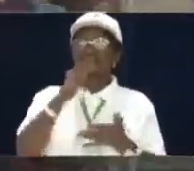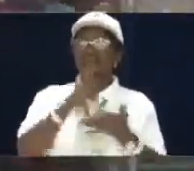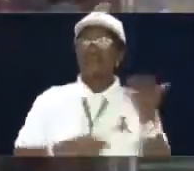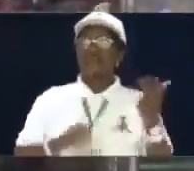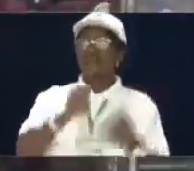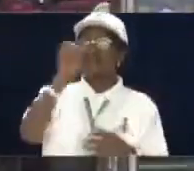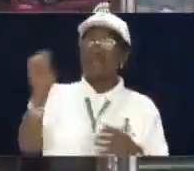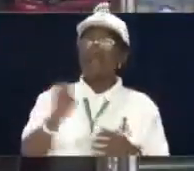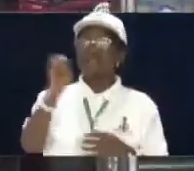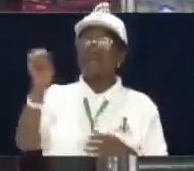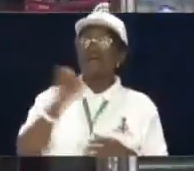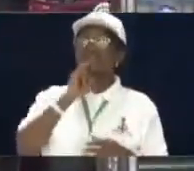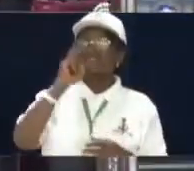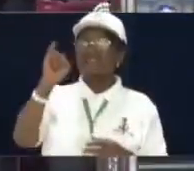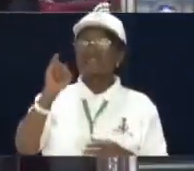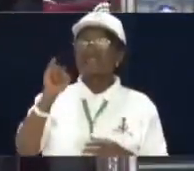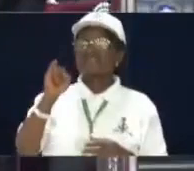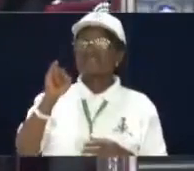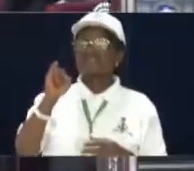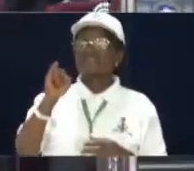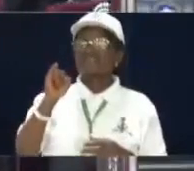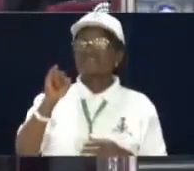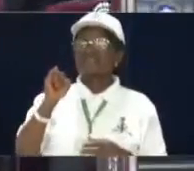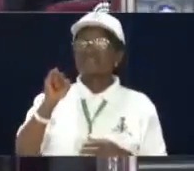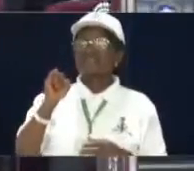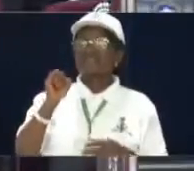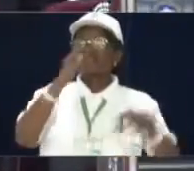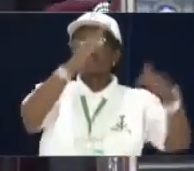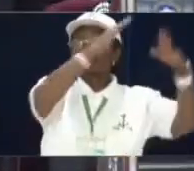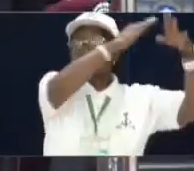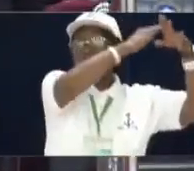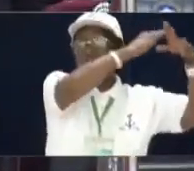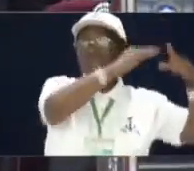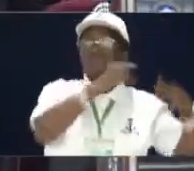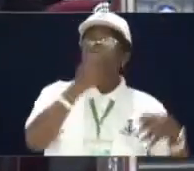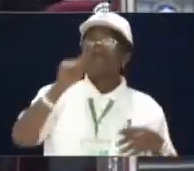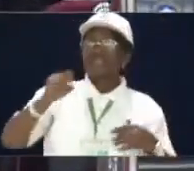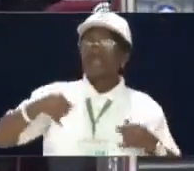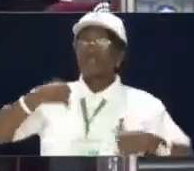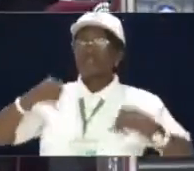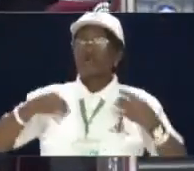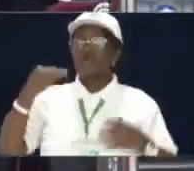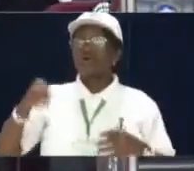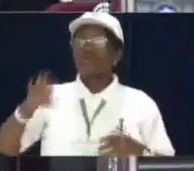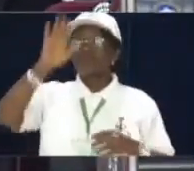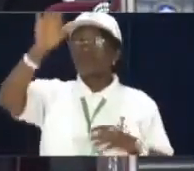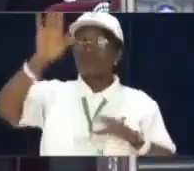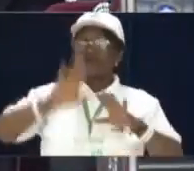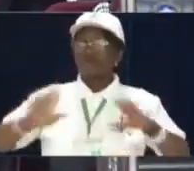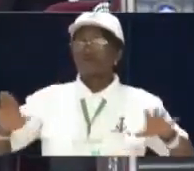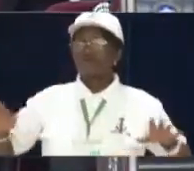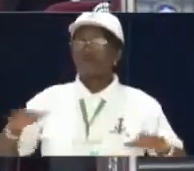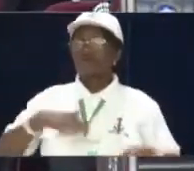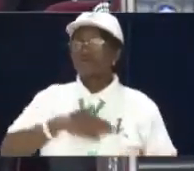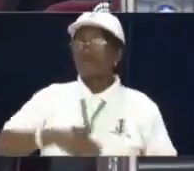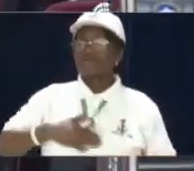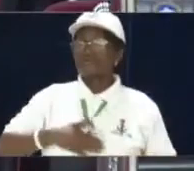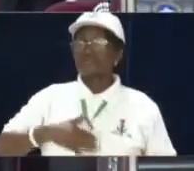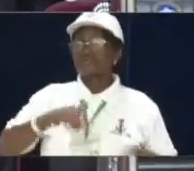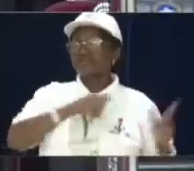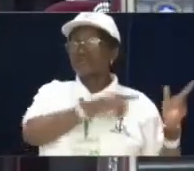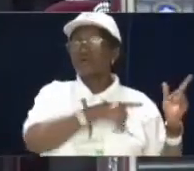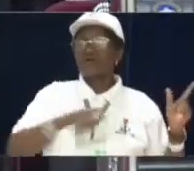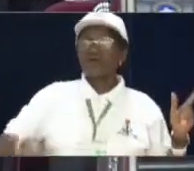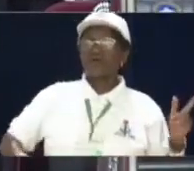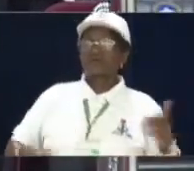Whatever is hindering the joy of your children, Please, Lord,